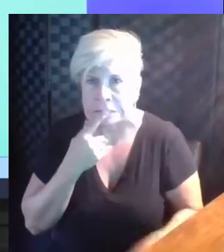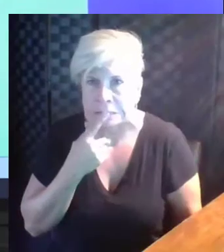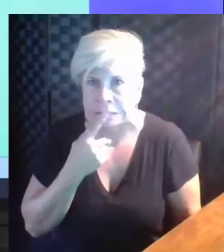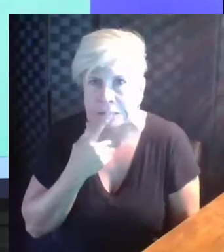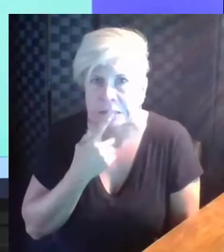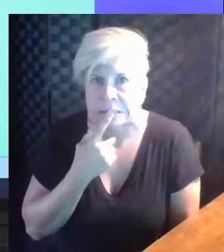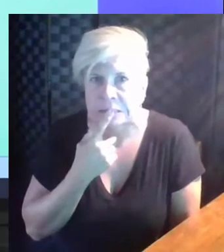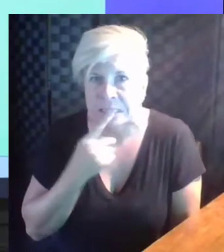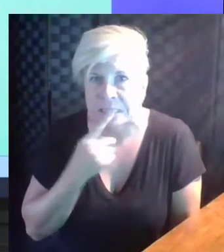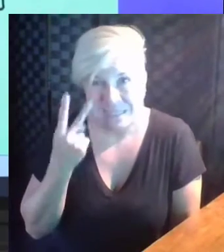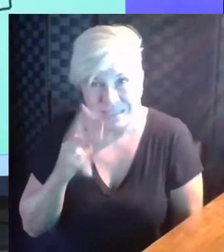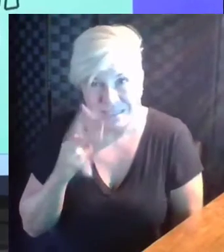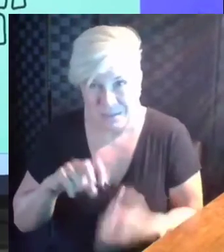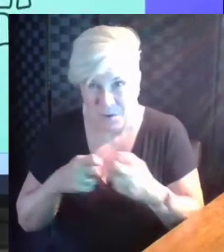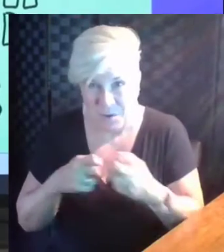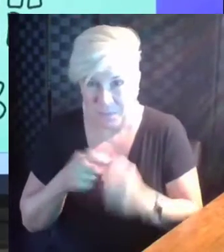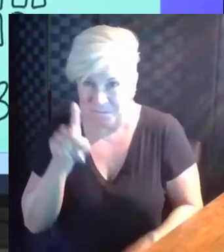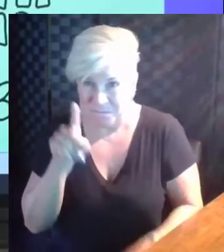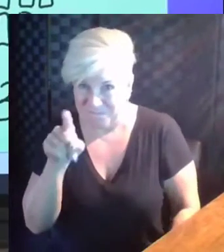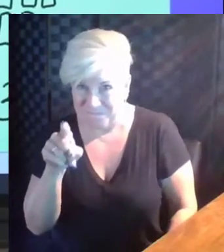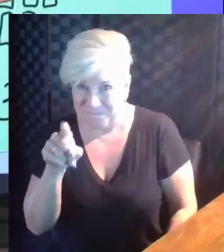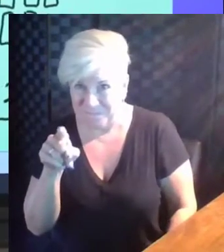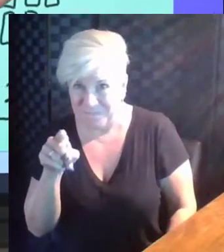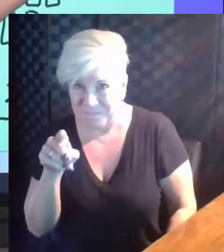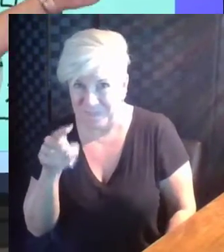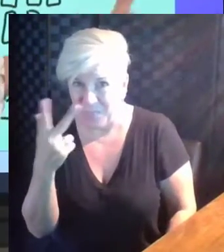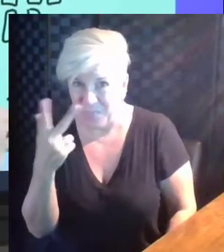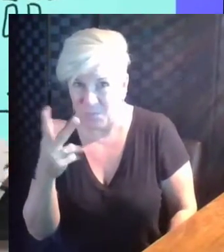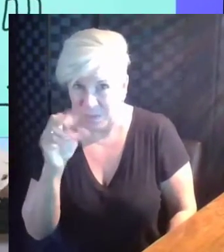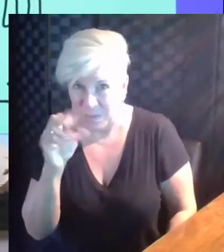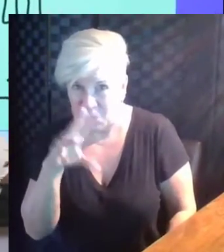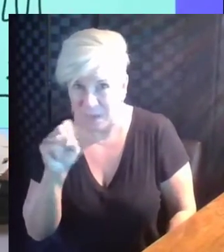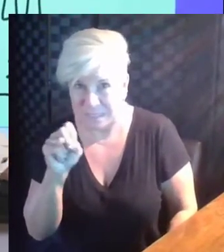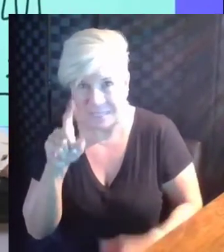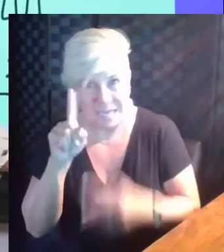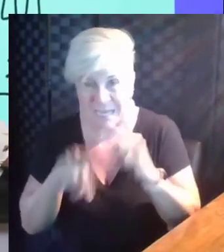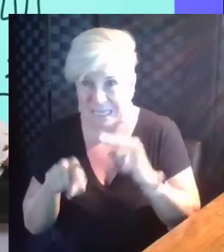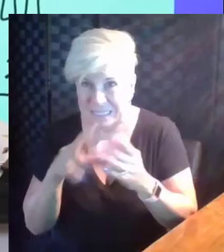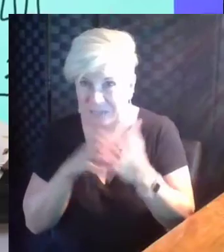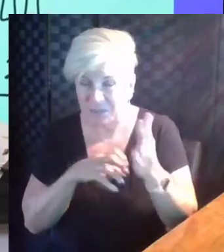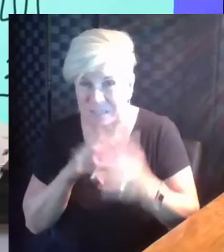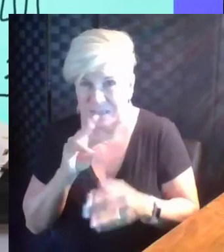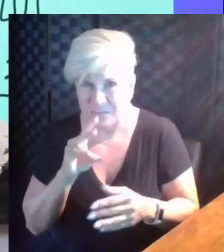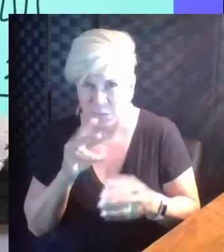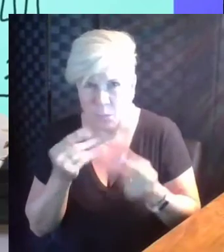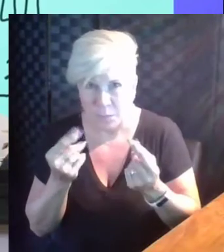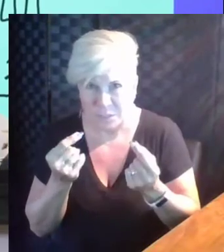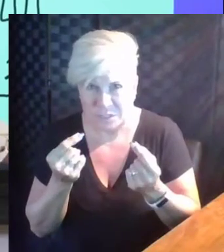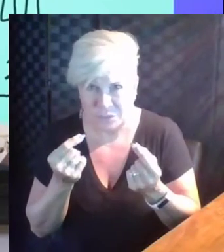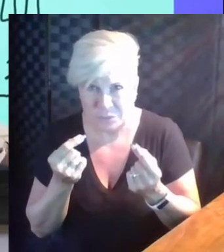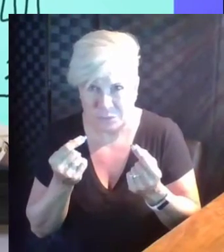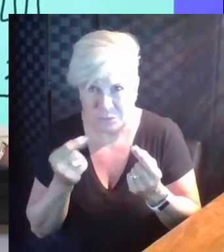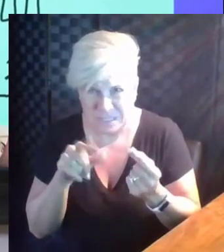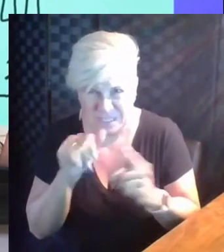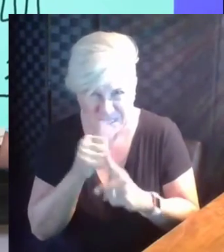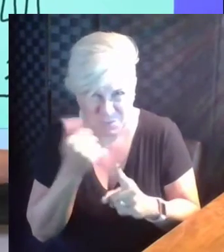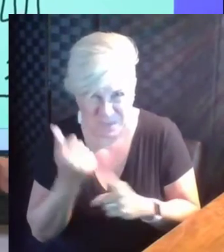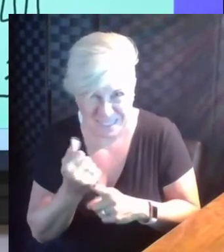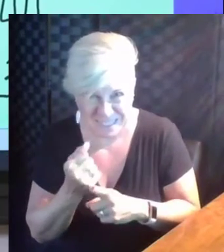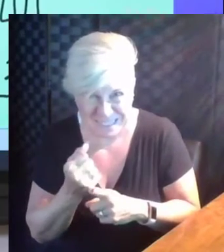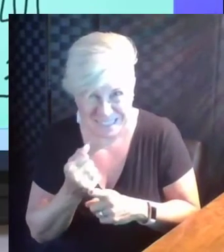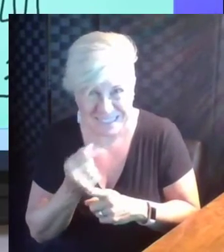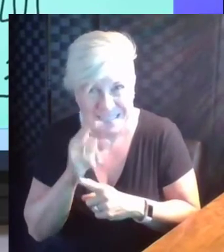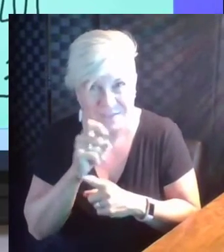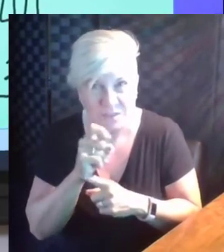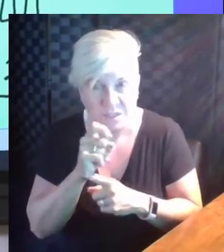Uh-oh. Do you see a problem? I only have 3. I can't take 7 away. Do you remember what we do in this situation?